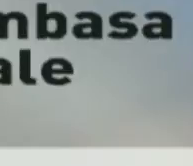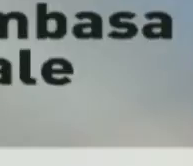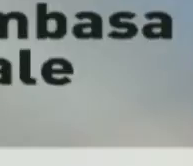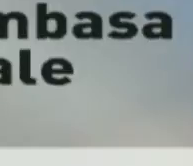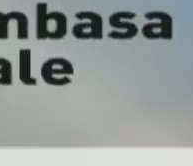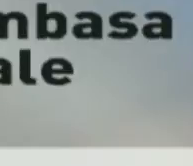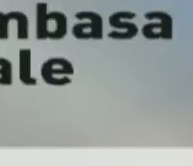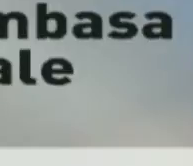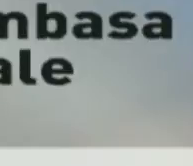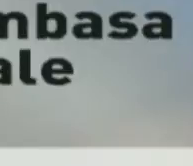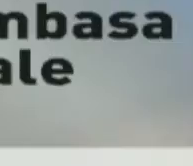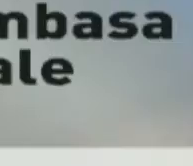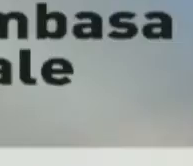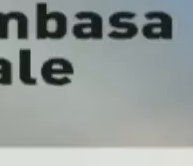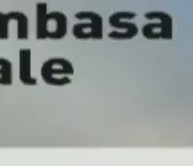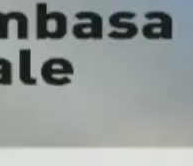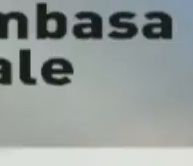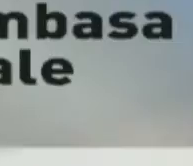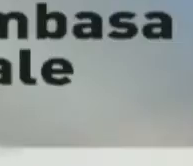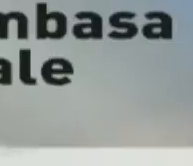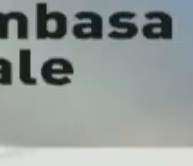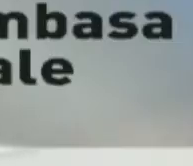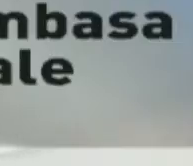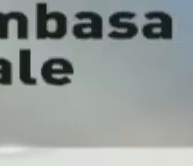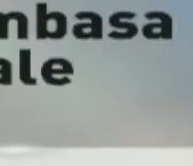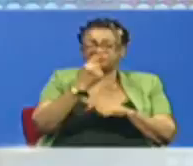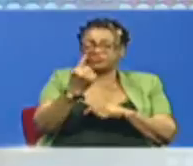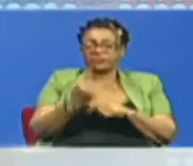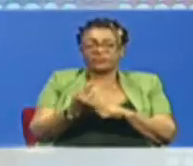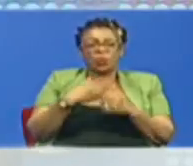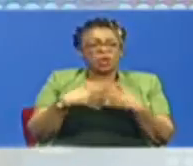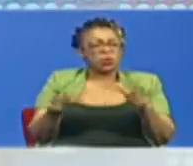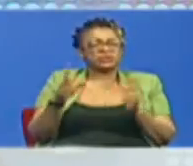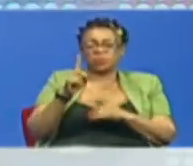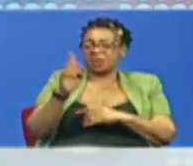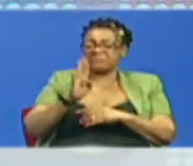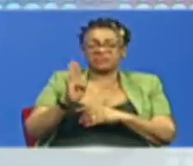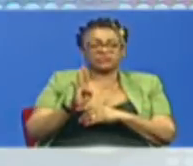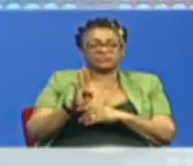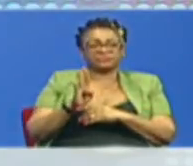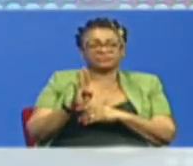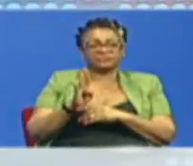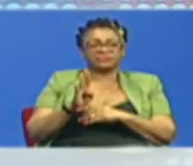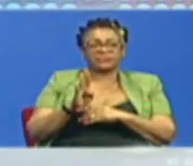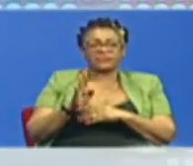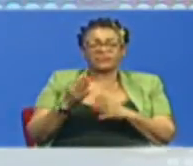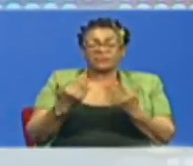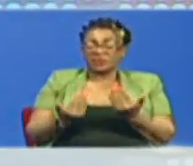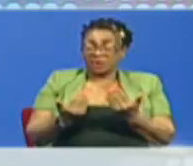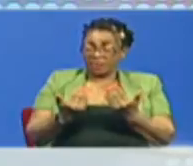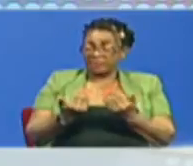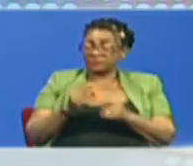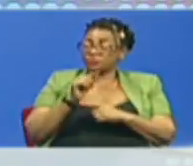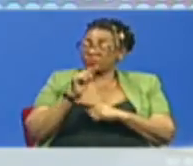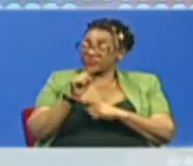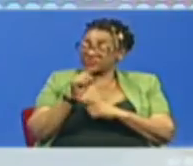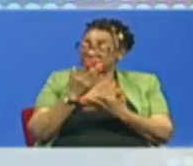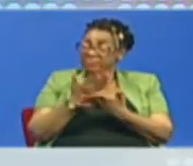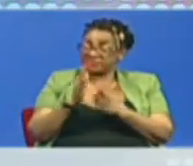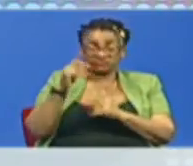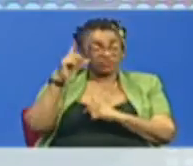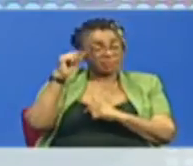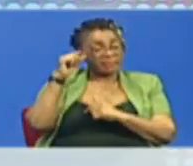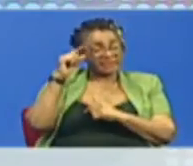while Mombasa and Kwale will each lose 1 billion shillings. Now, Smriti, on this part of Mombasa